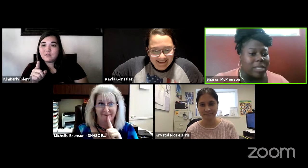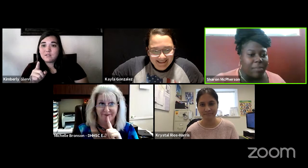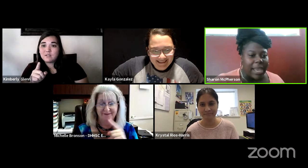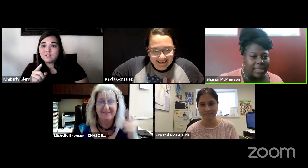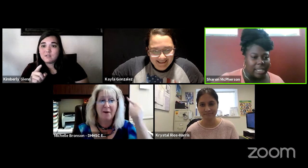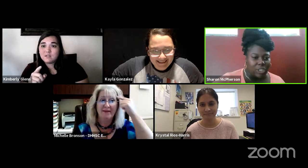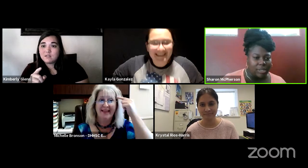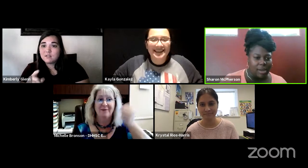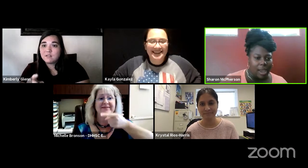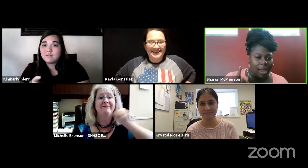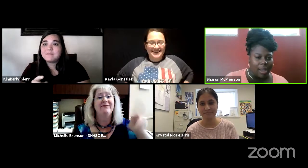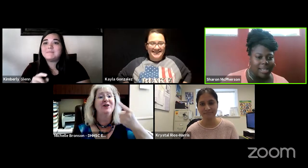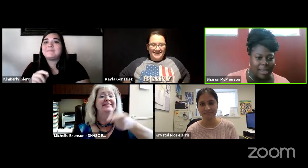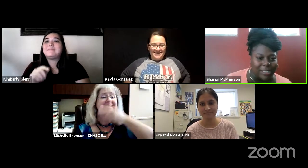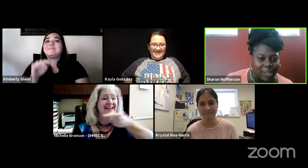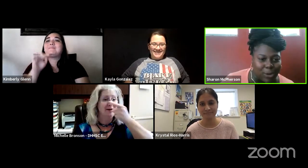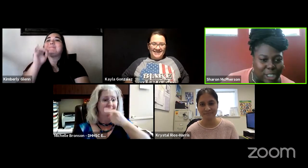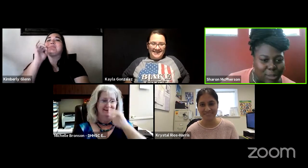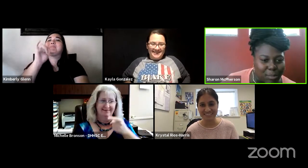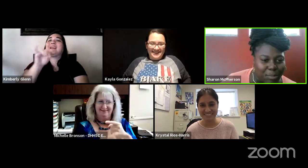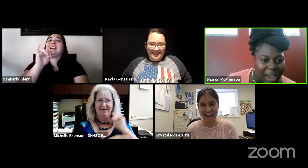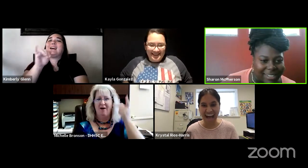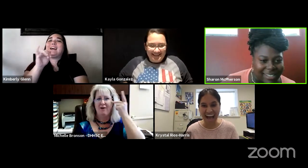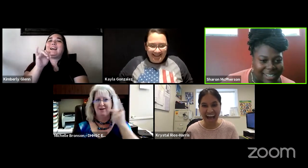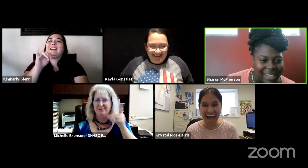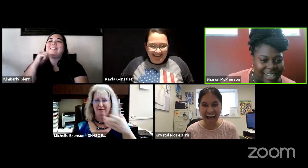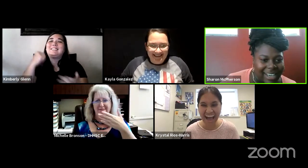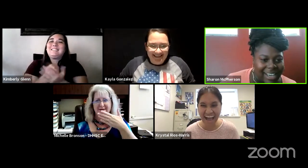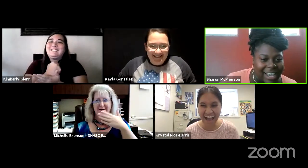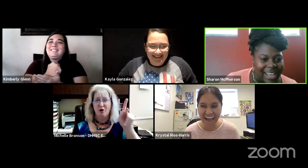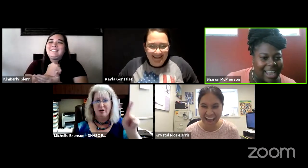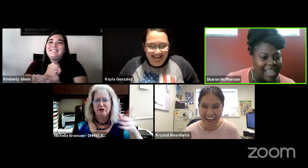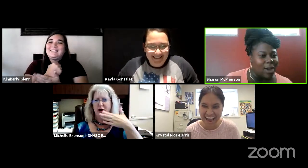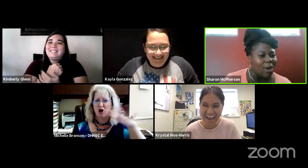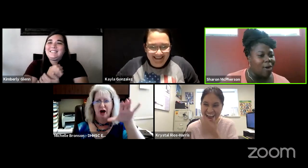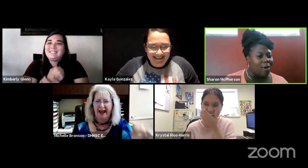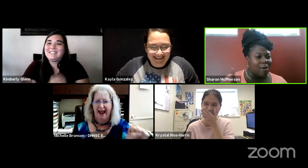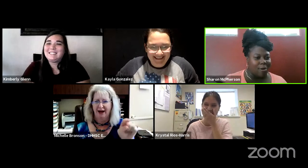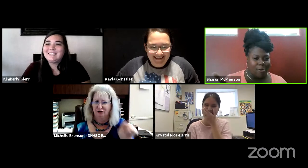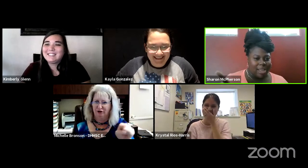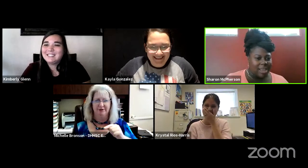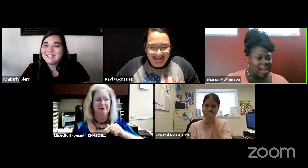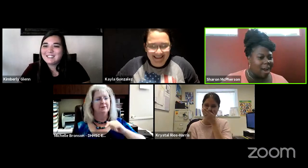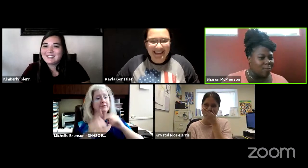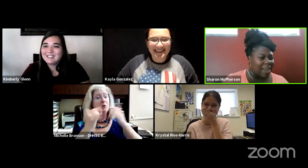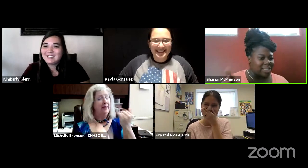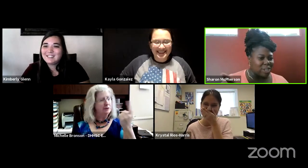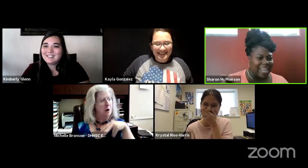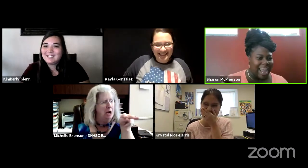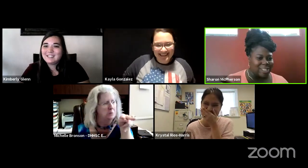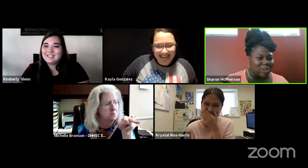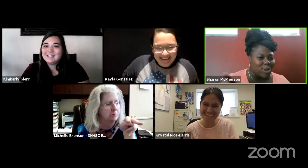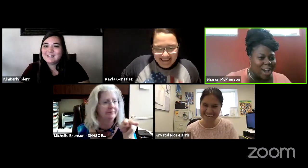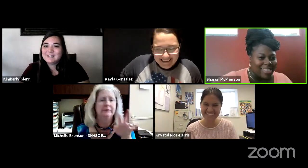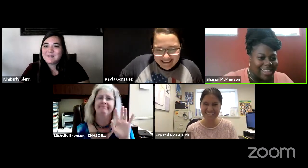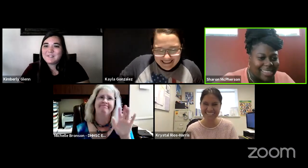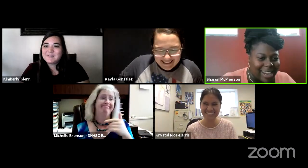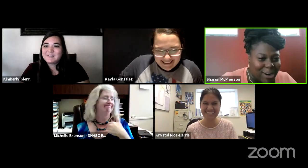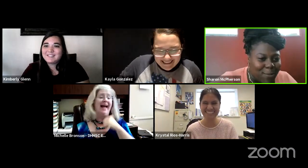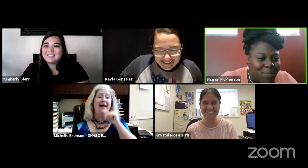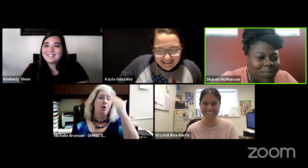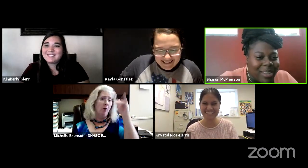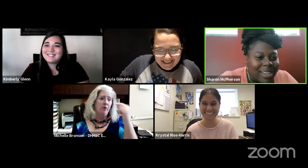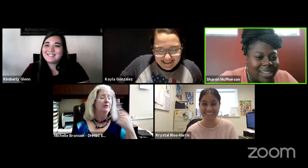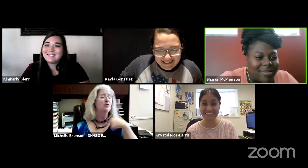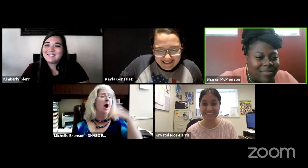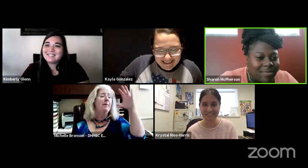So I wasn't paying attention because I missed the question, but Kayla, oh, all right, that's a good catch. You caught that